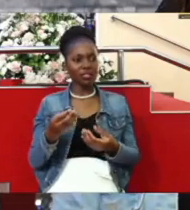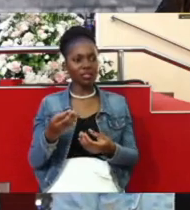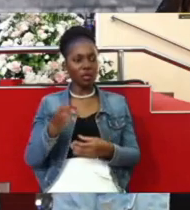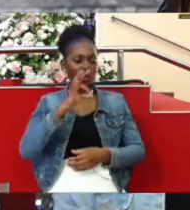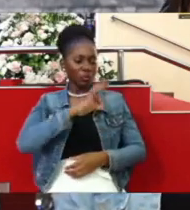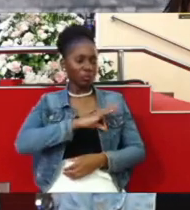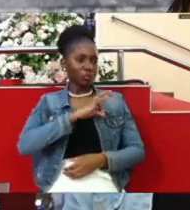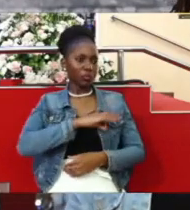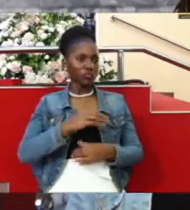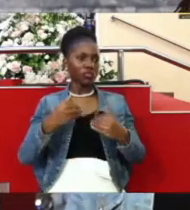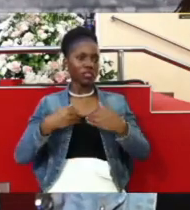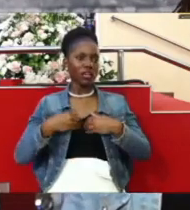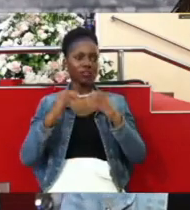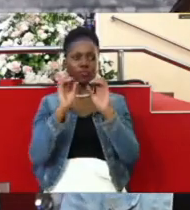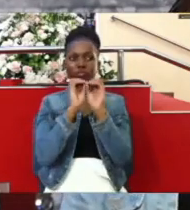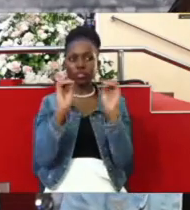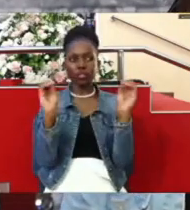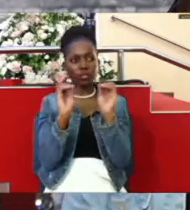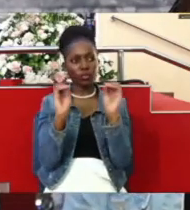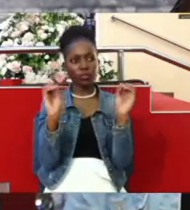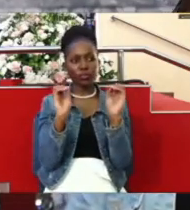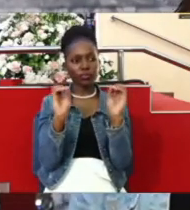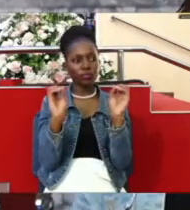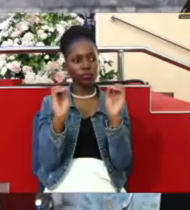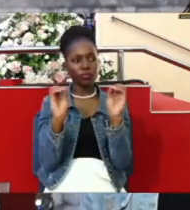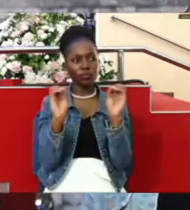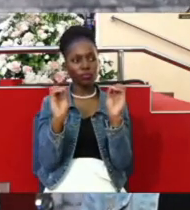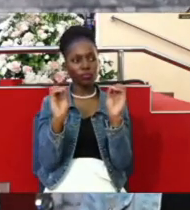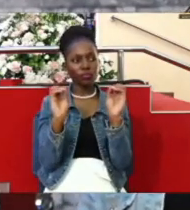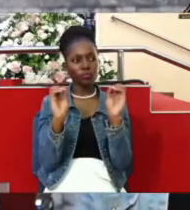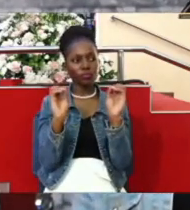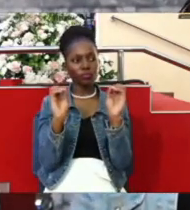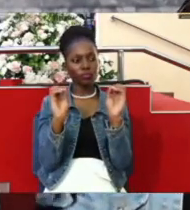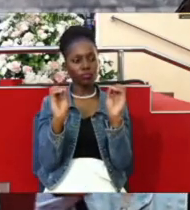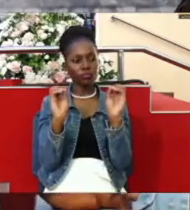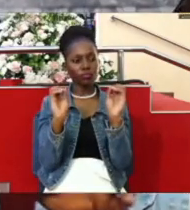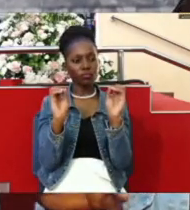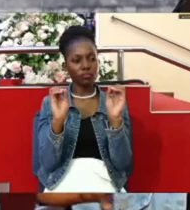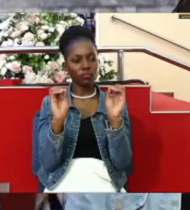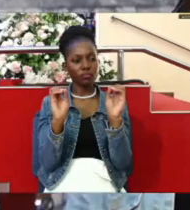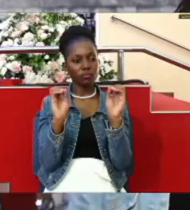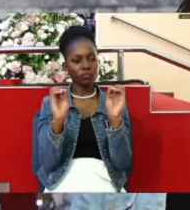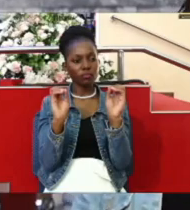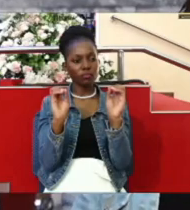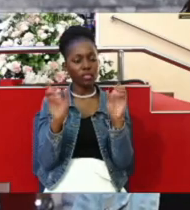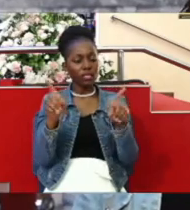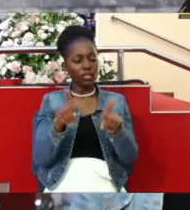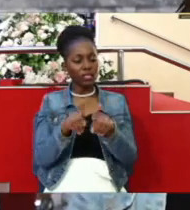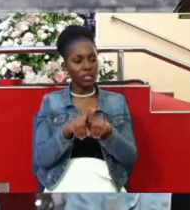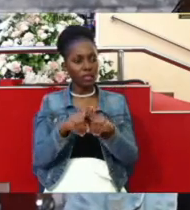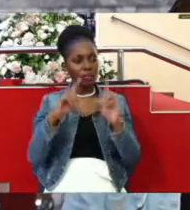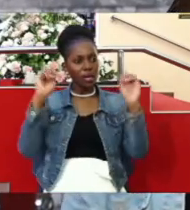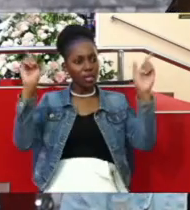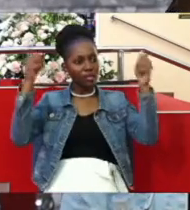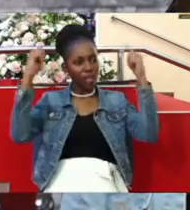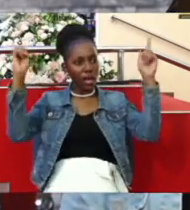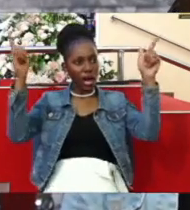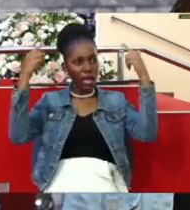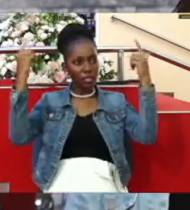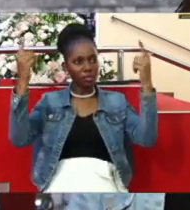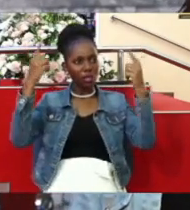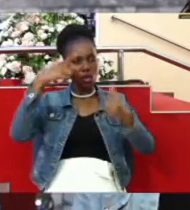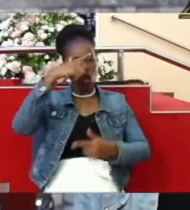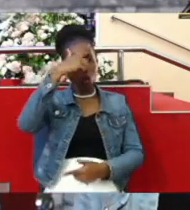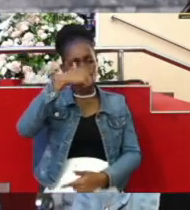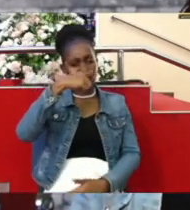akaja na sahihi hiyo biashara haileti faida yoyote. It is like the herdsmen who came and stopped that well